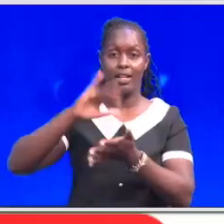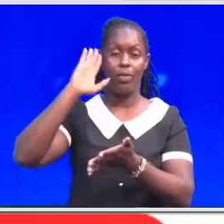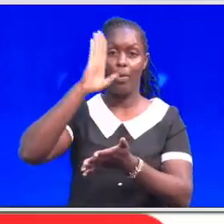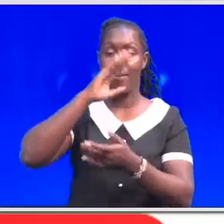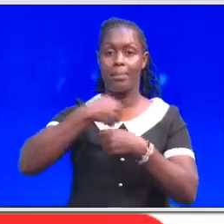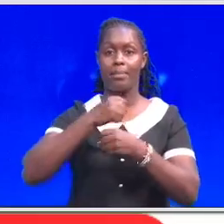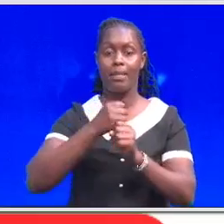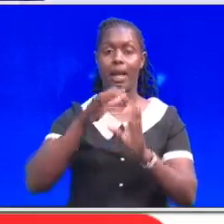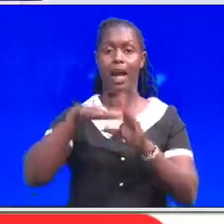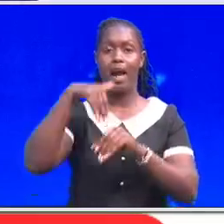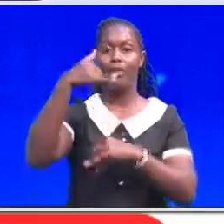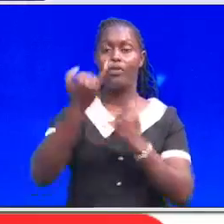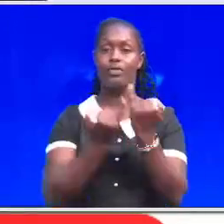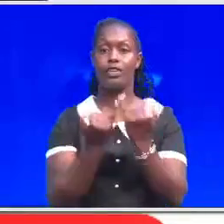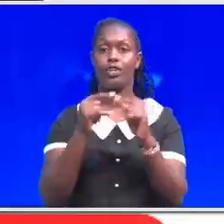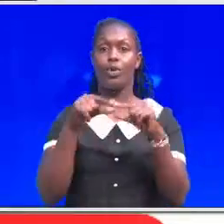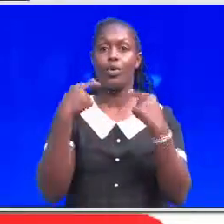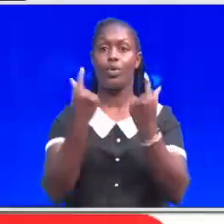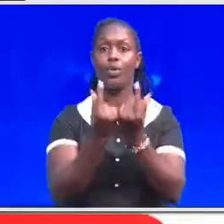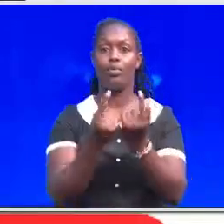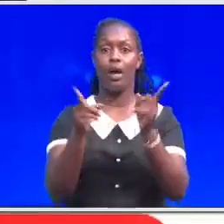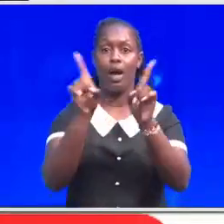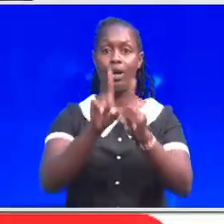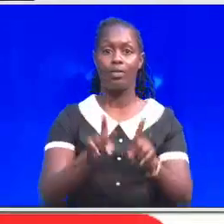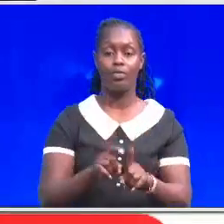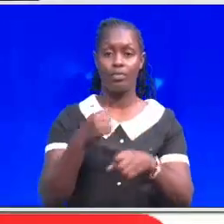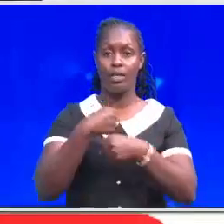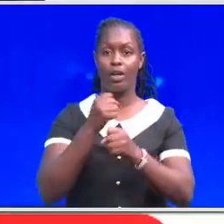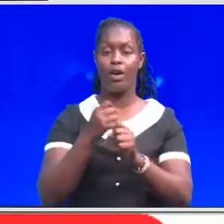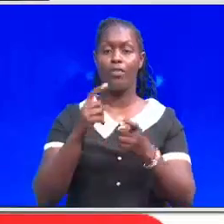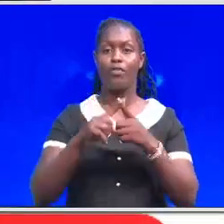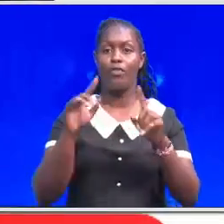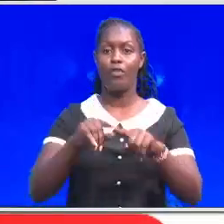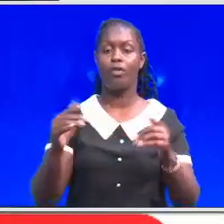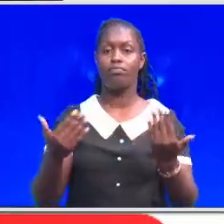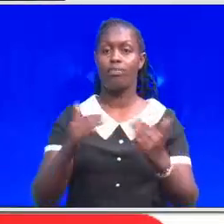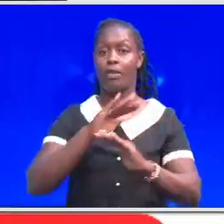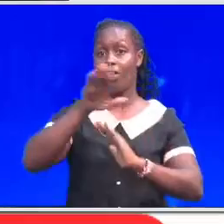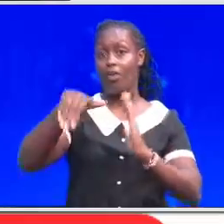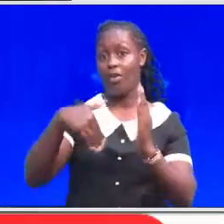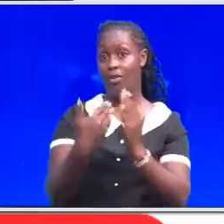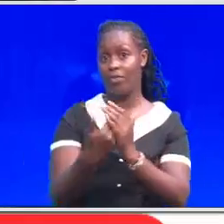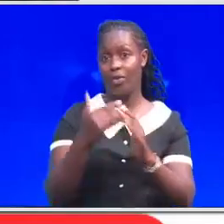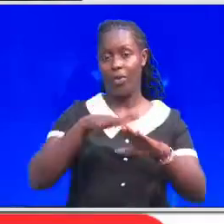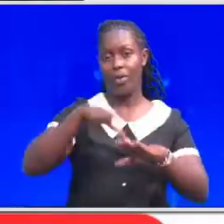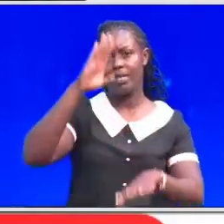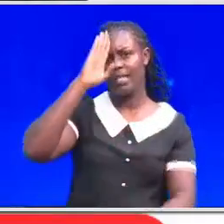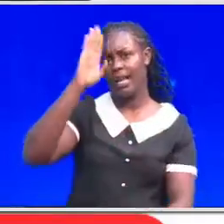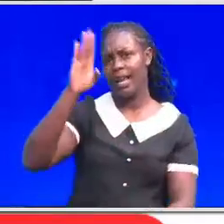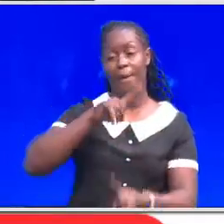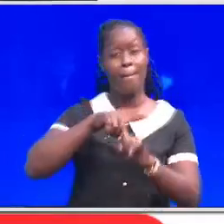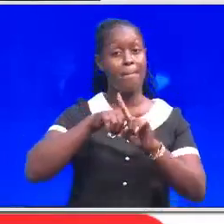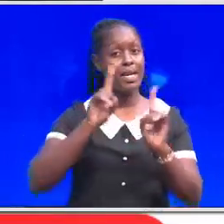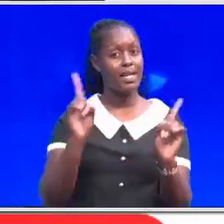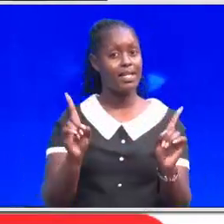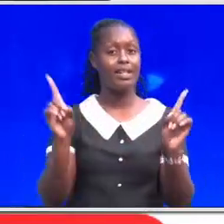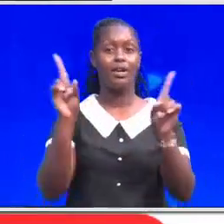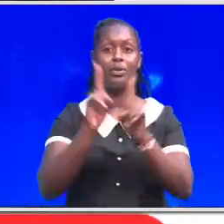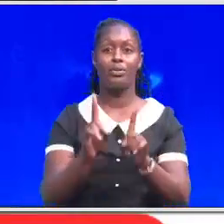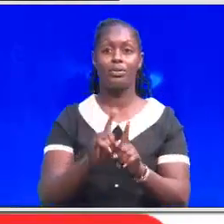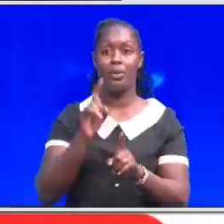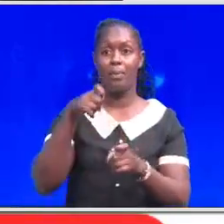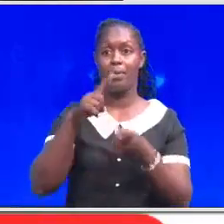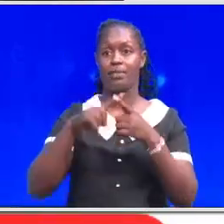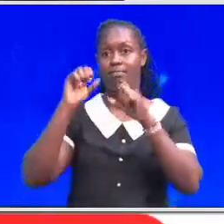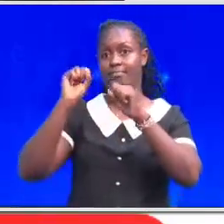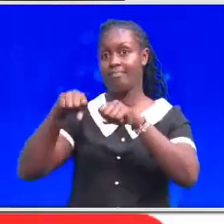out of Saturday's group stages and battle for the overall title on Sunday. But most must contend with potentially